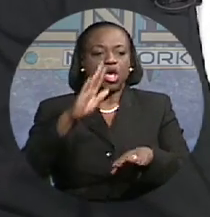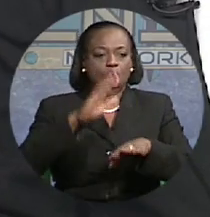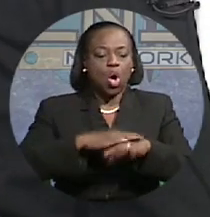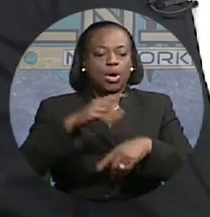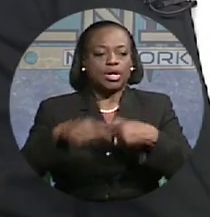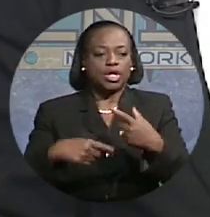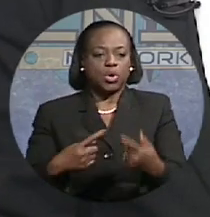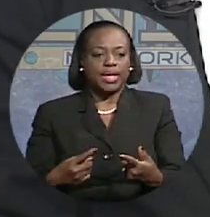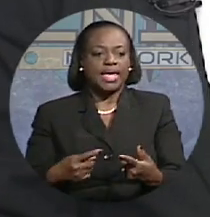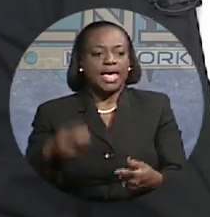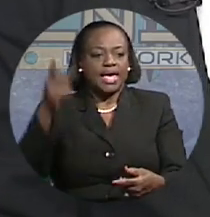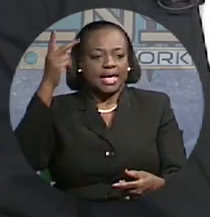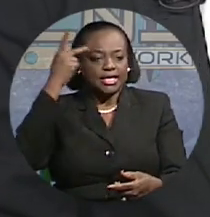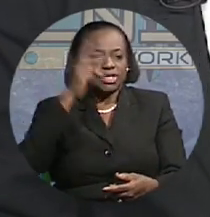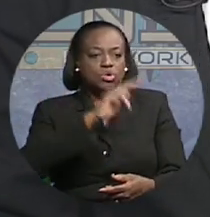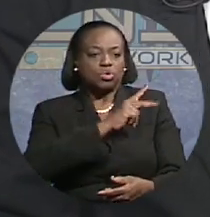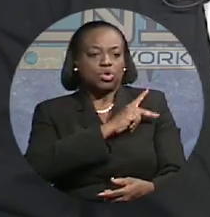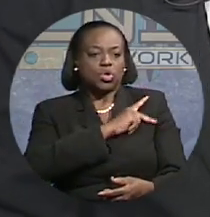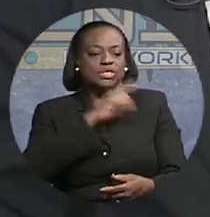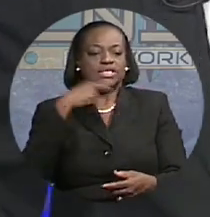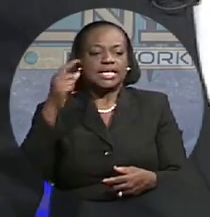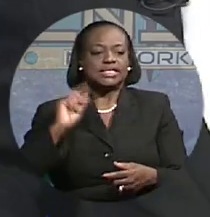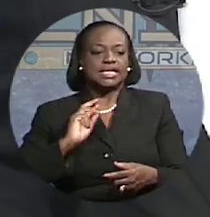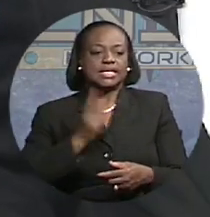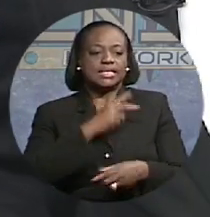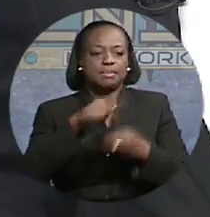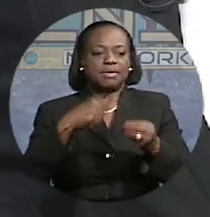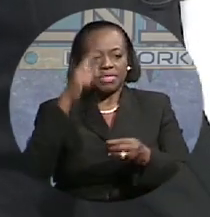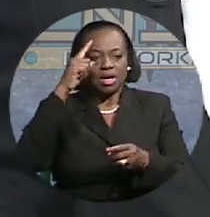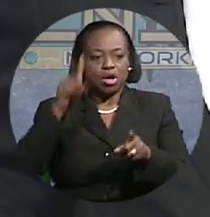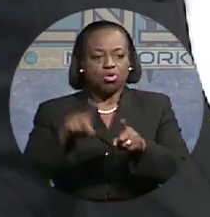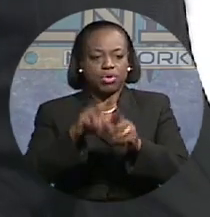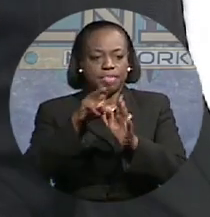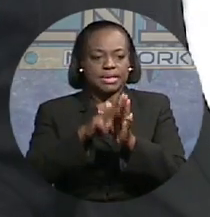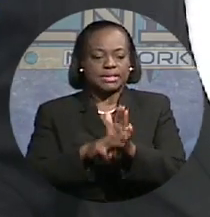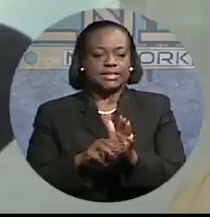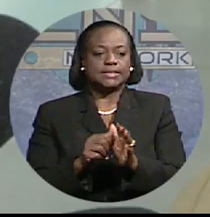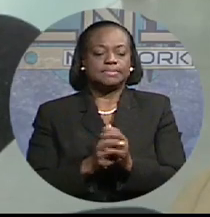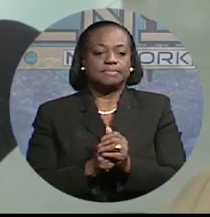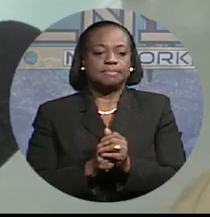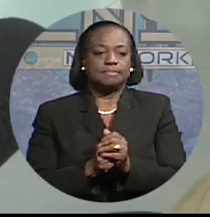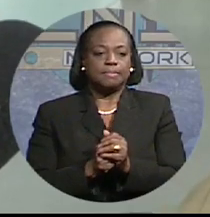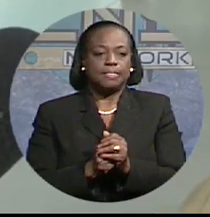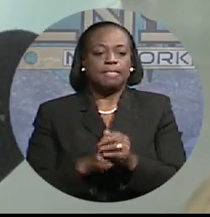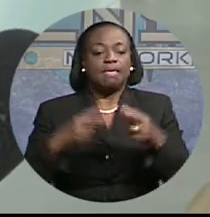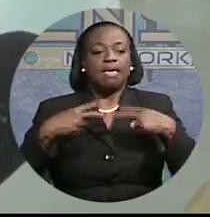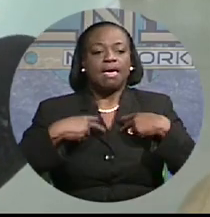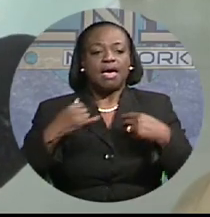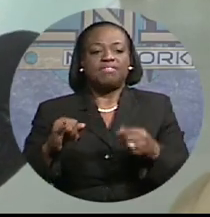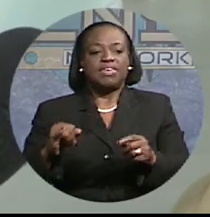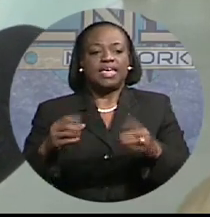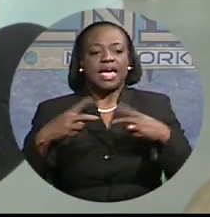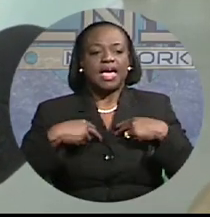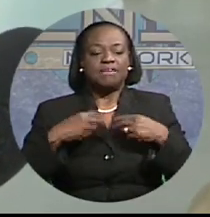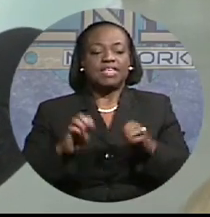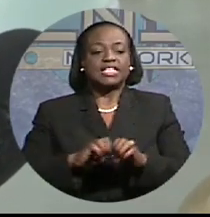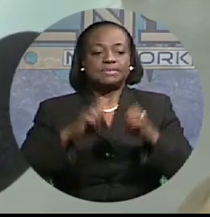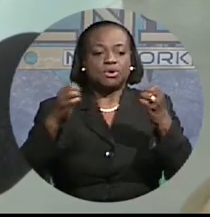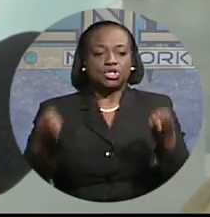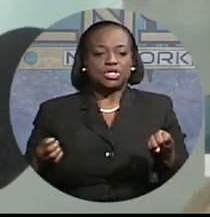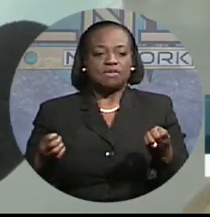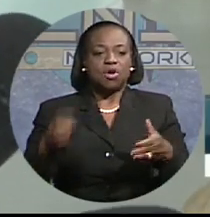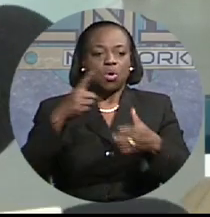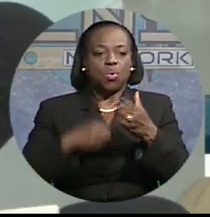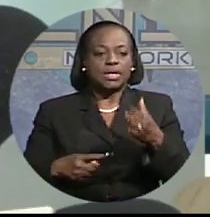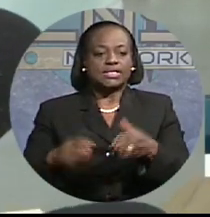the agreement negotiated and endorsed by the Ministry of National Security. Having have the exposure of what Canada has